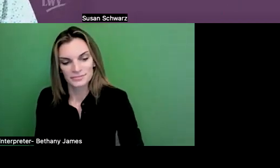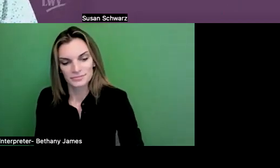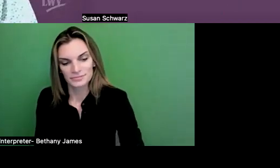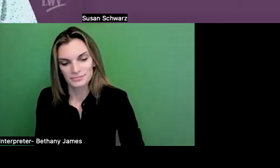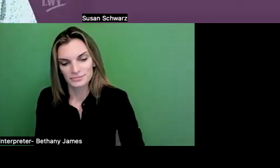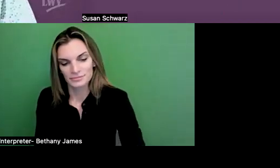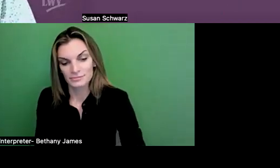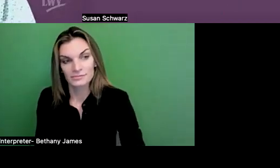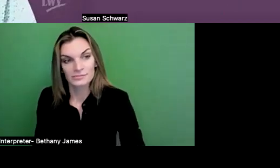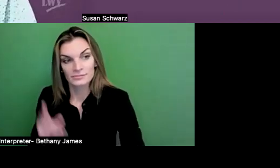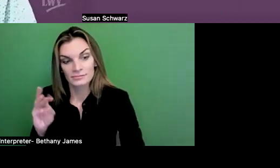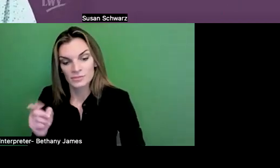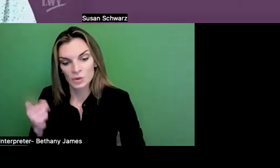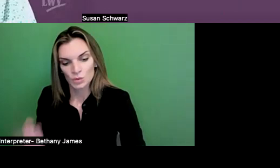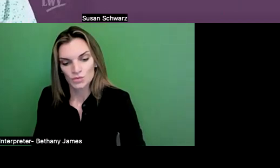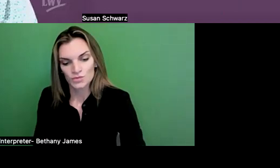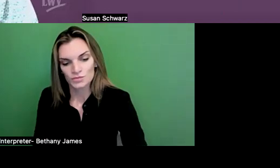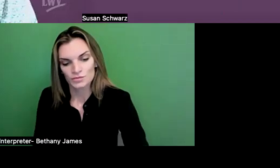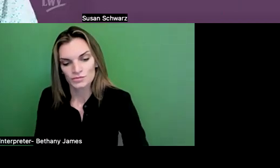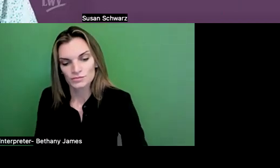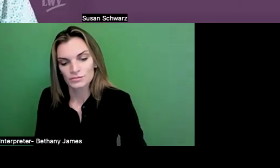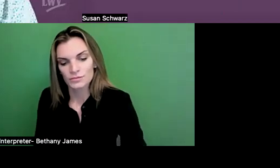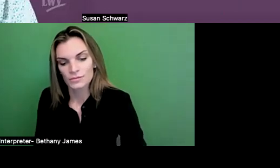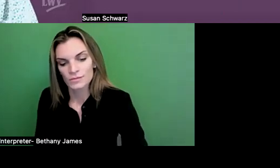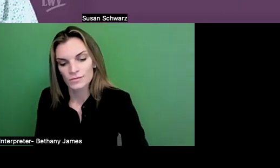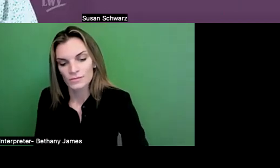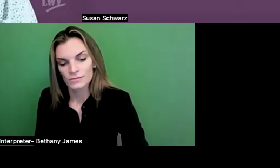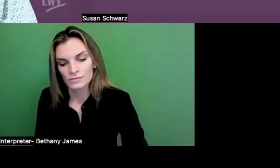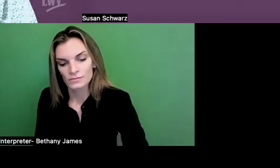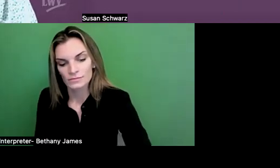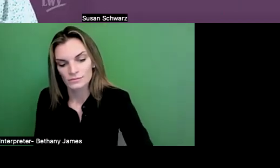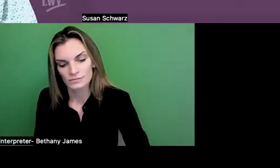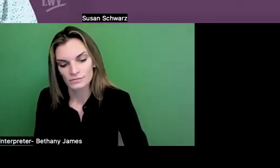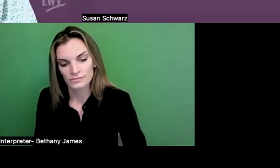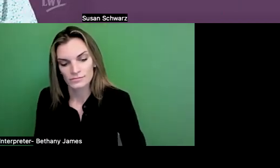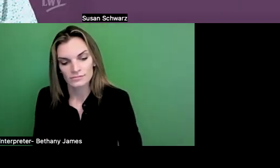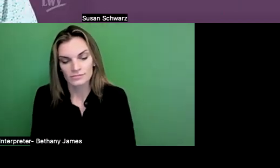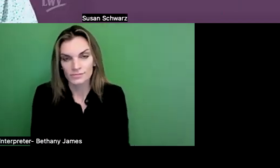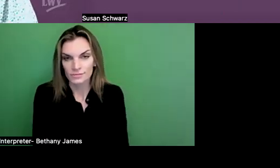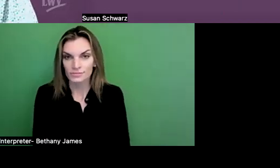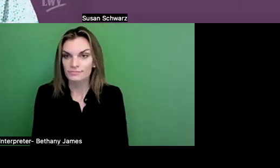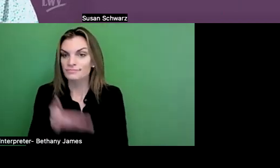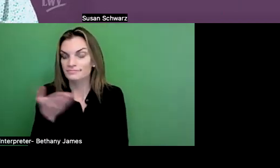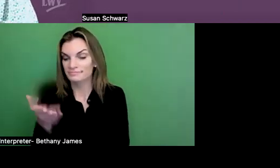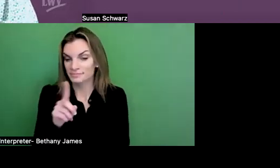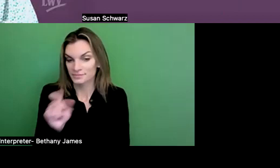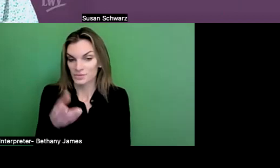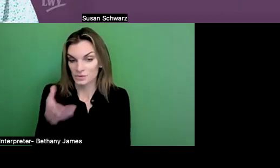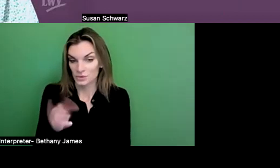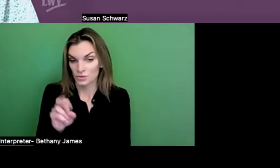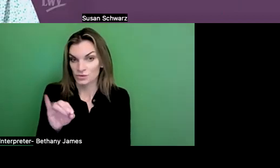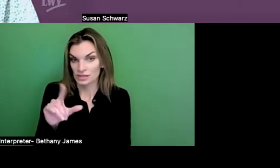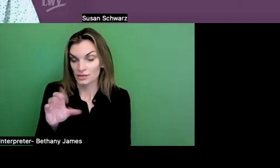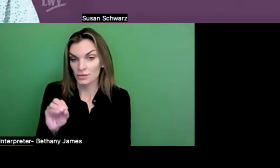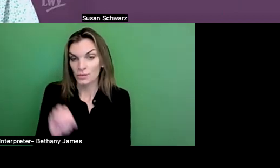You're on mute. Thank you. The second question will go to you first, Mr. Rossillo. It is, what are the